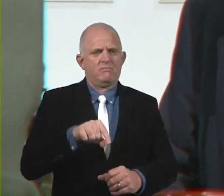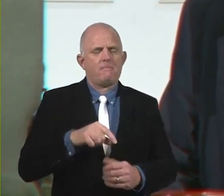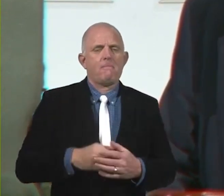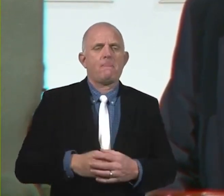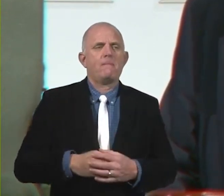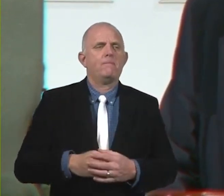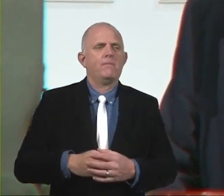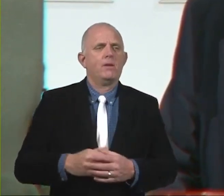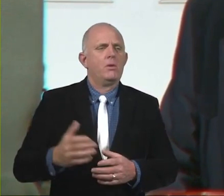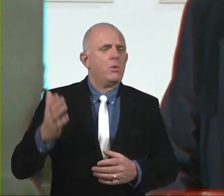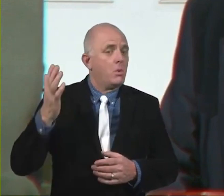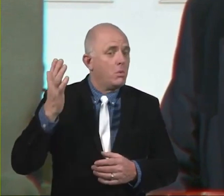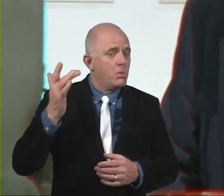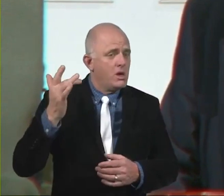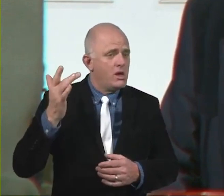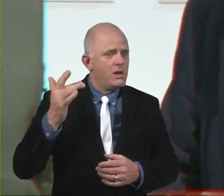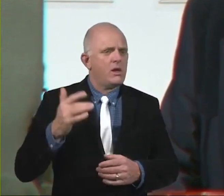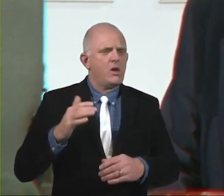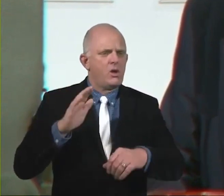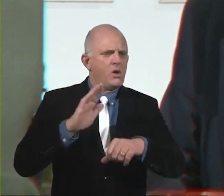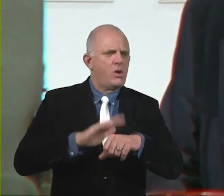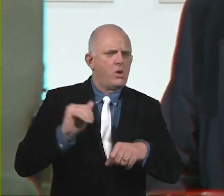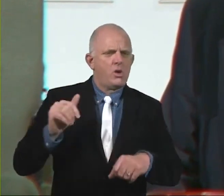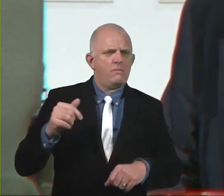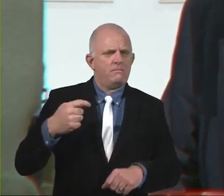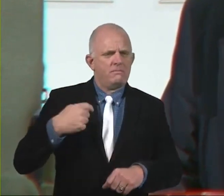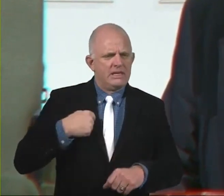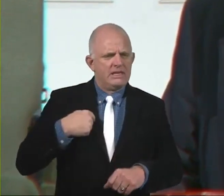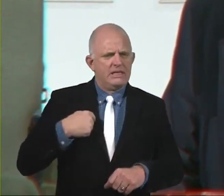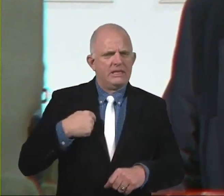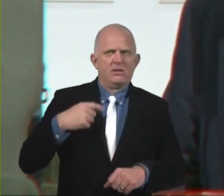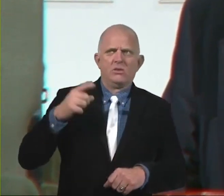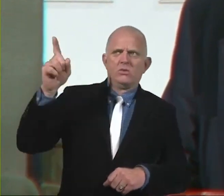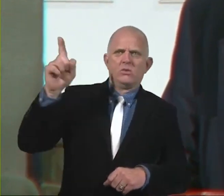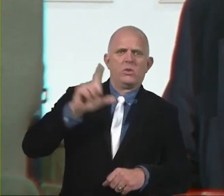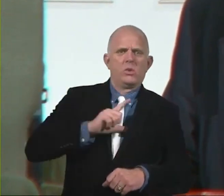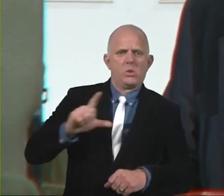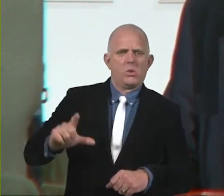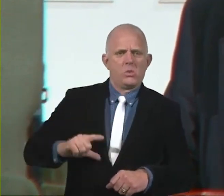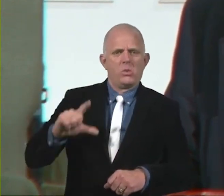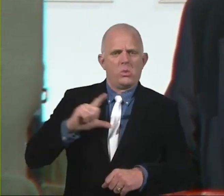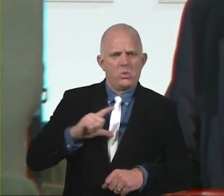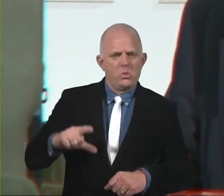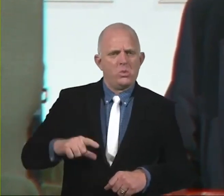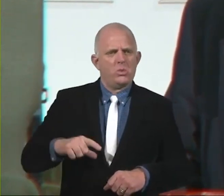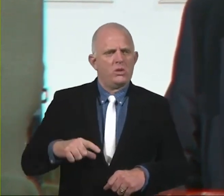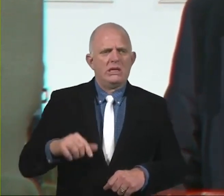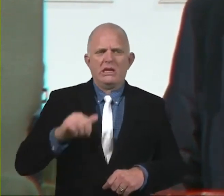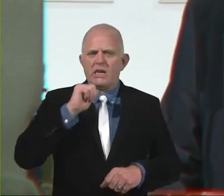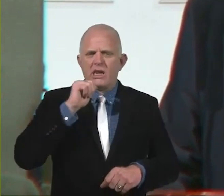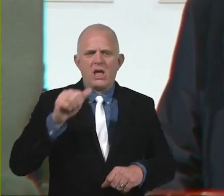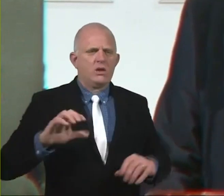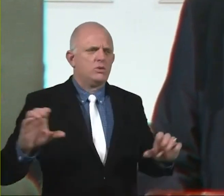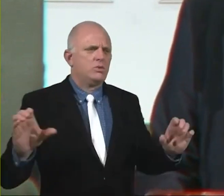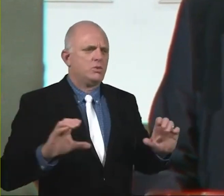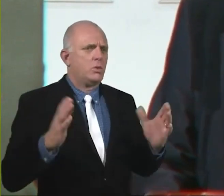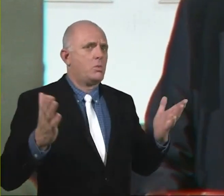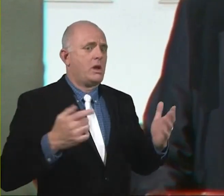Why call ye me Lord, Lord, and do not the things which I say?